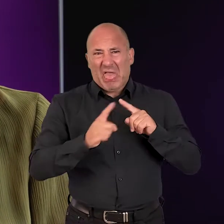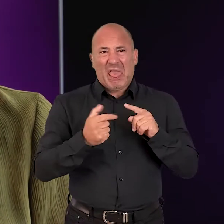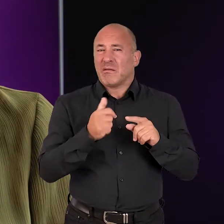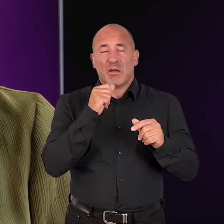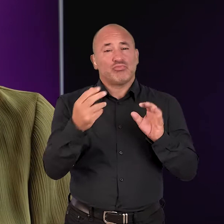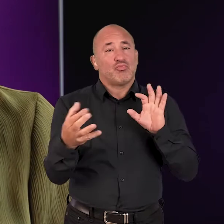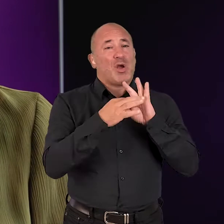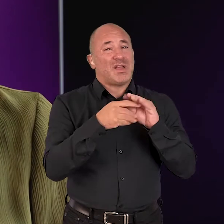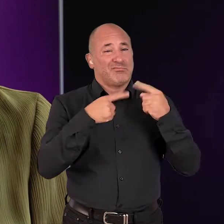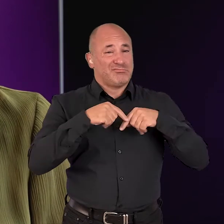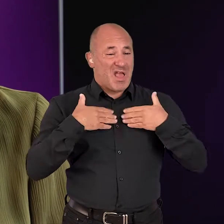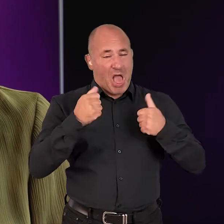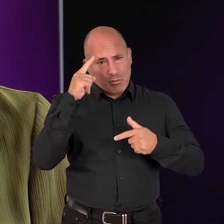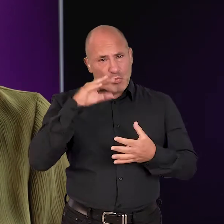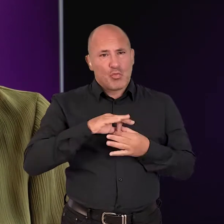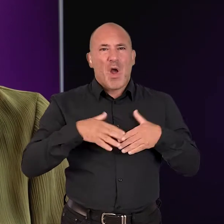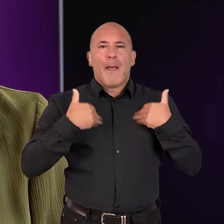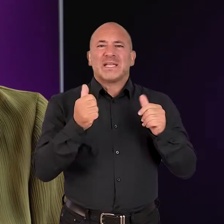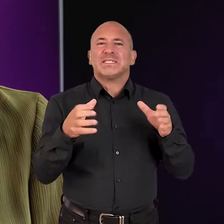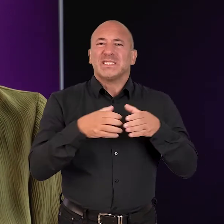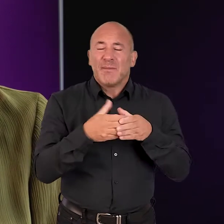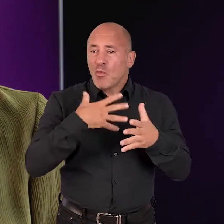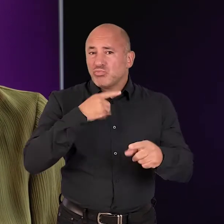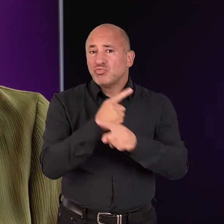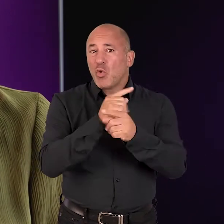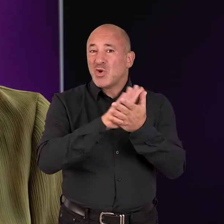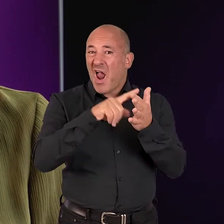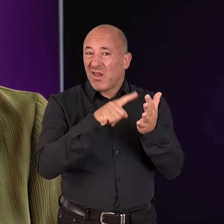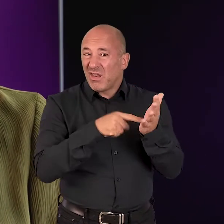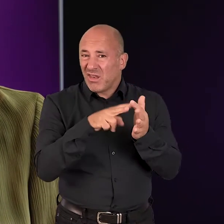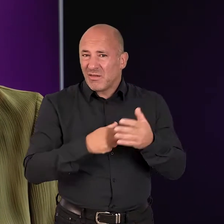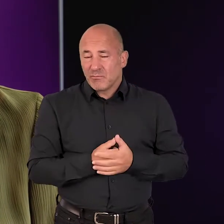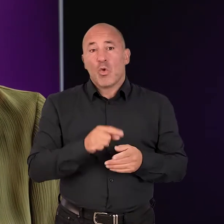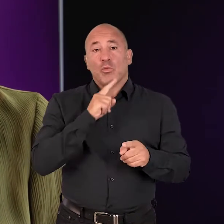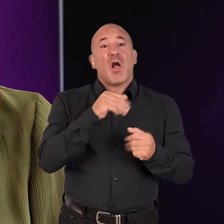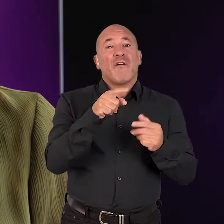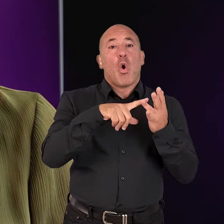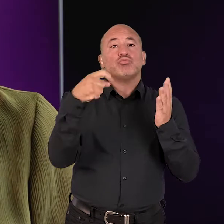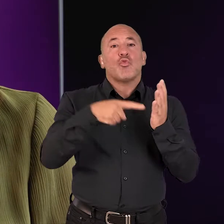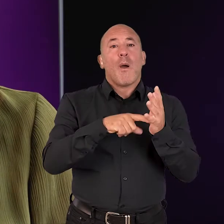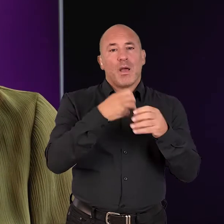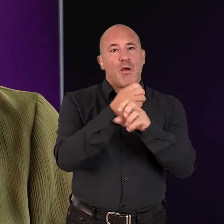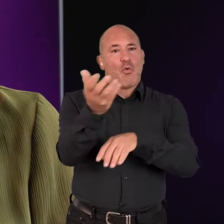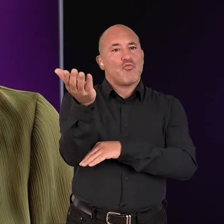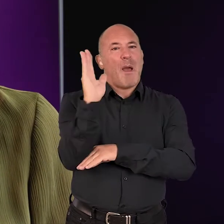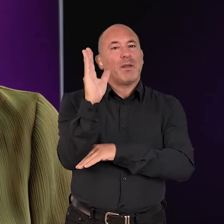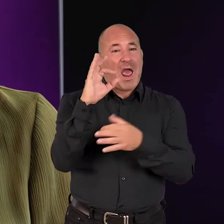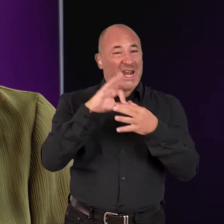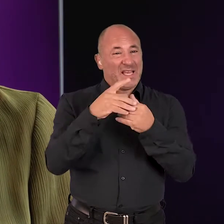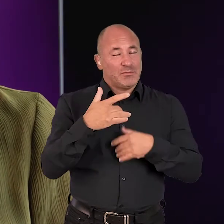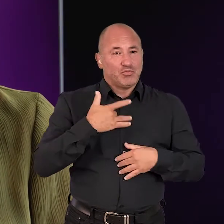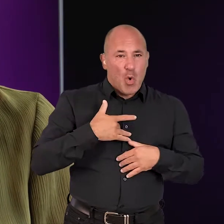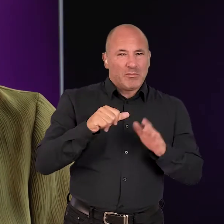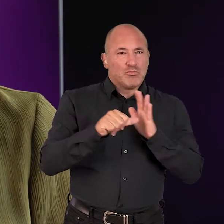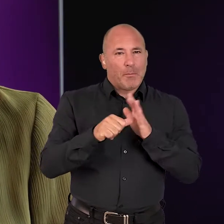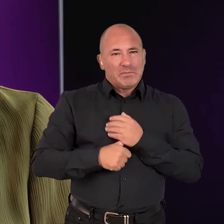and urgency. Just contact the Health and Wellbeing team if you'd like to have a chat with her. Helen will also be doing a webinar on incontinence issues